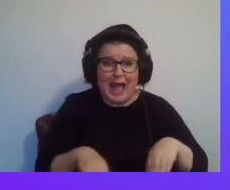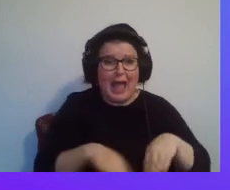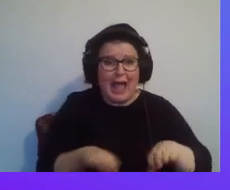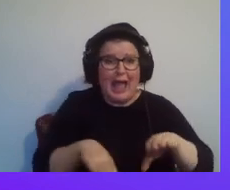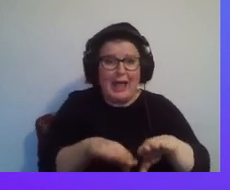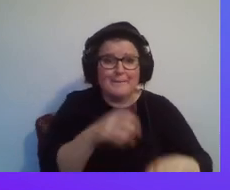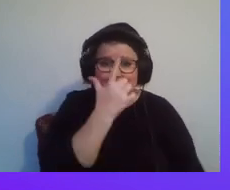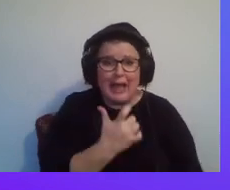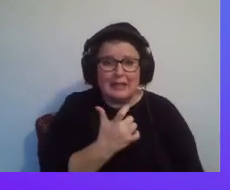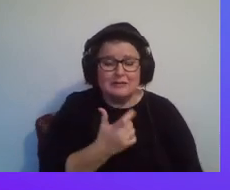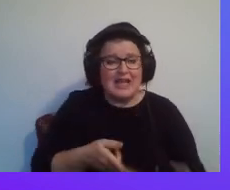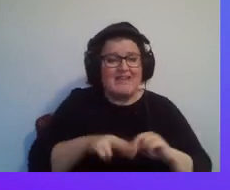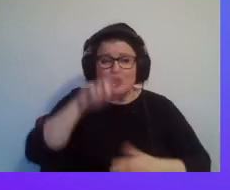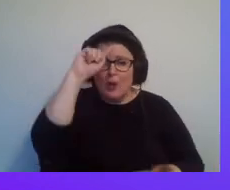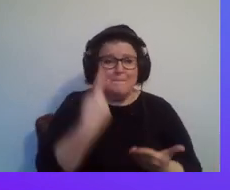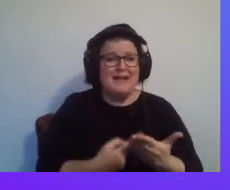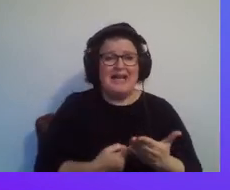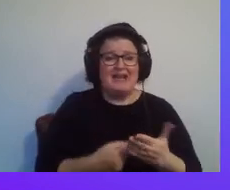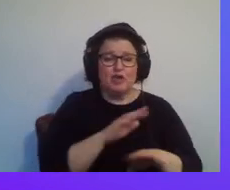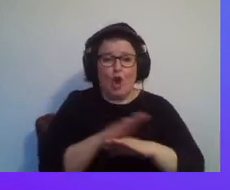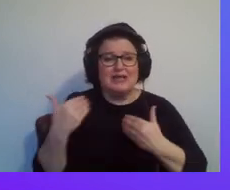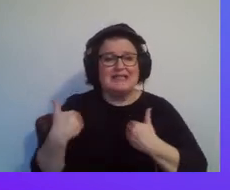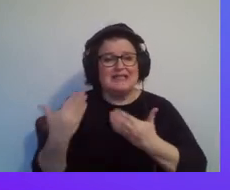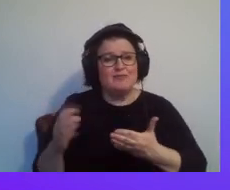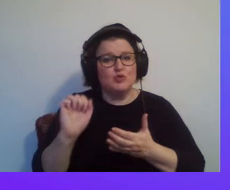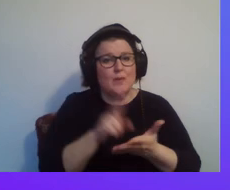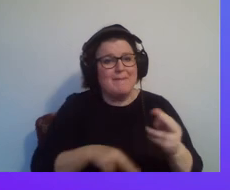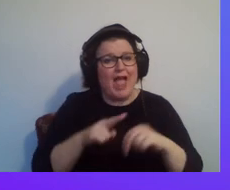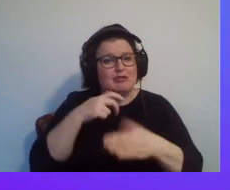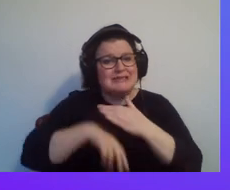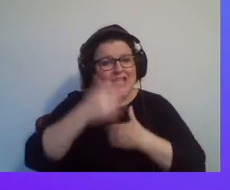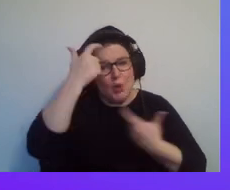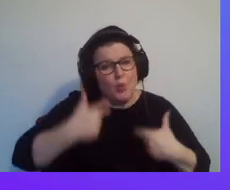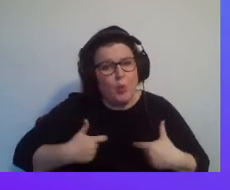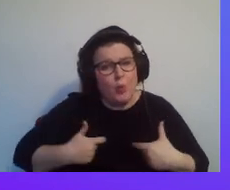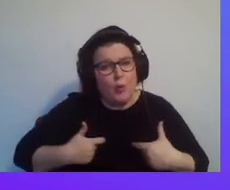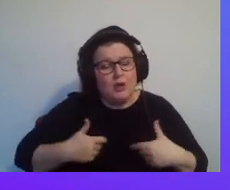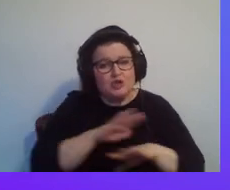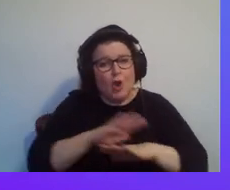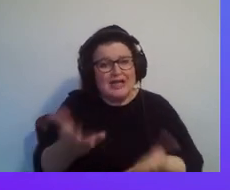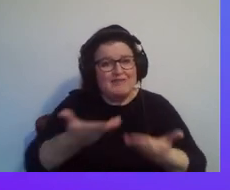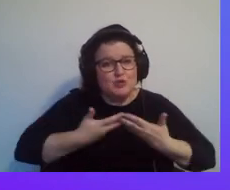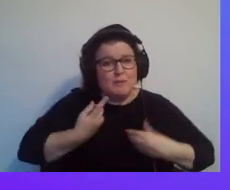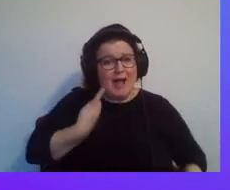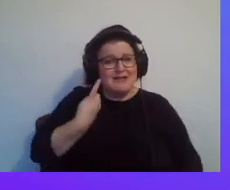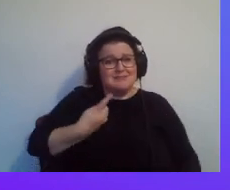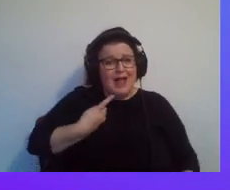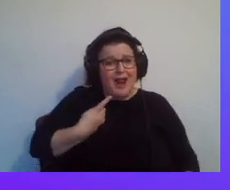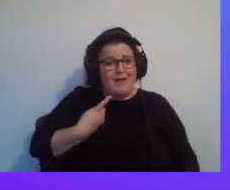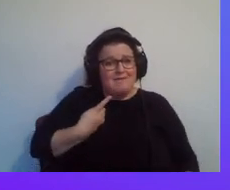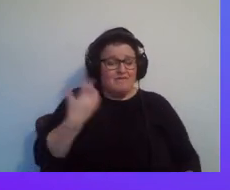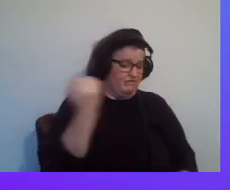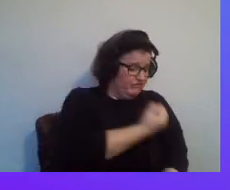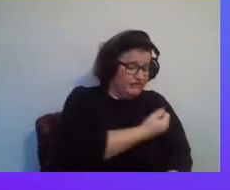wouldn't have given it to my parents-in-law. I wouldn't have given it to myself or had it given to me. And I wouldn't